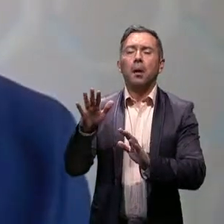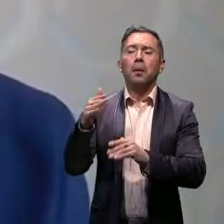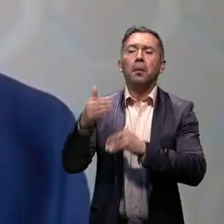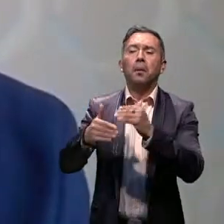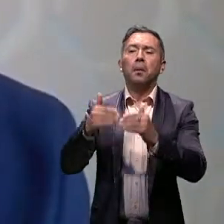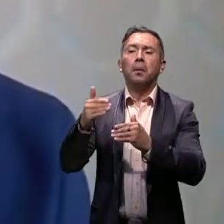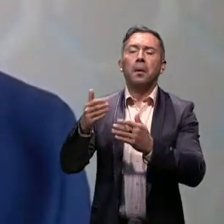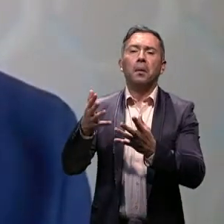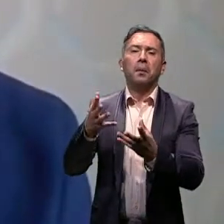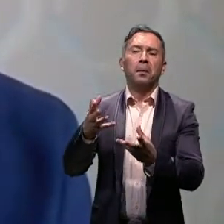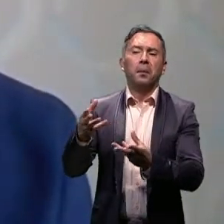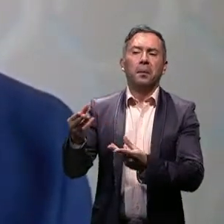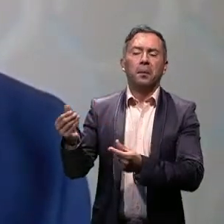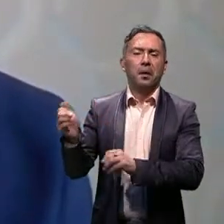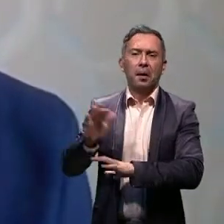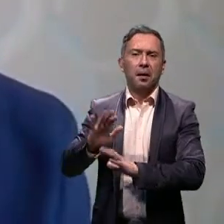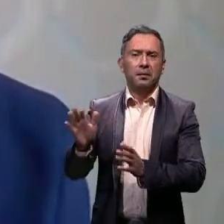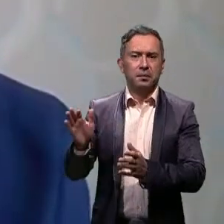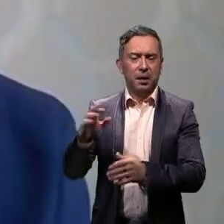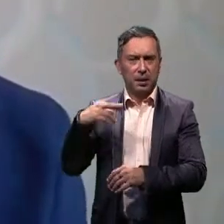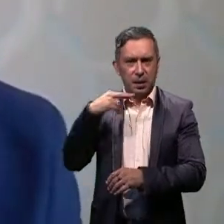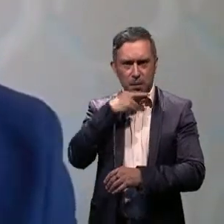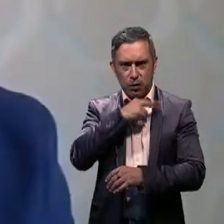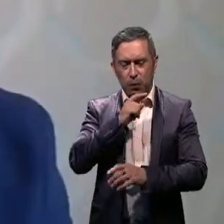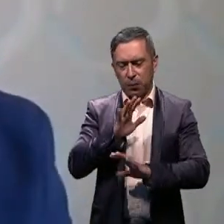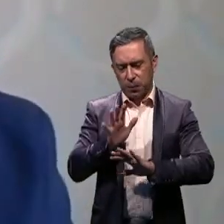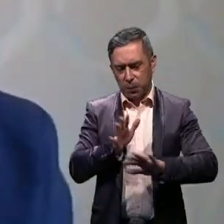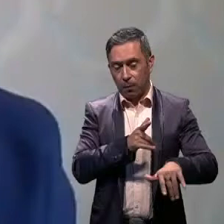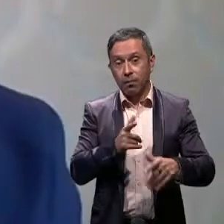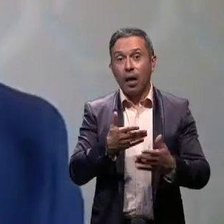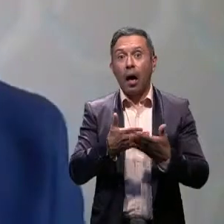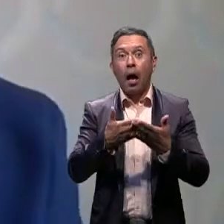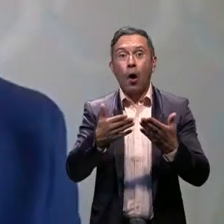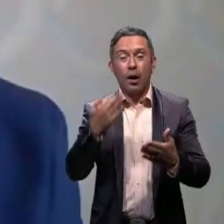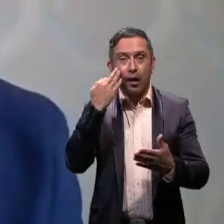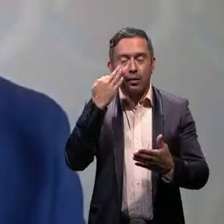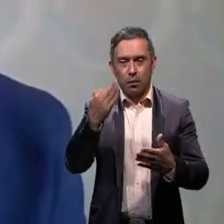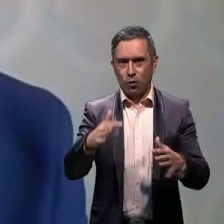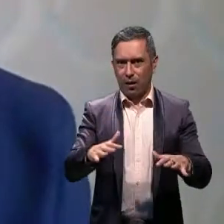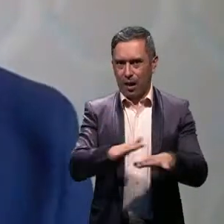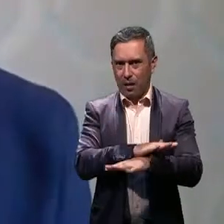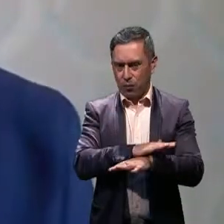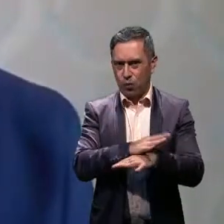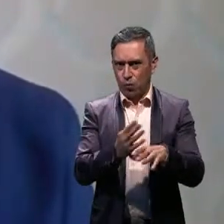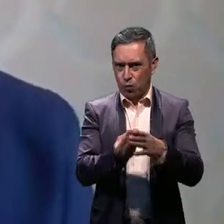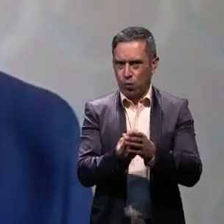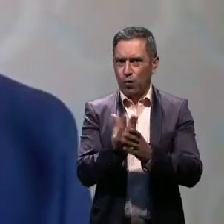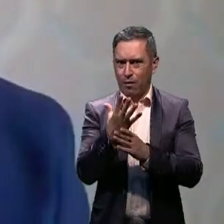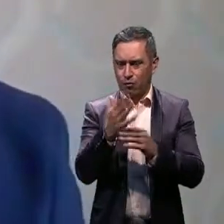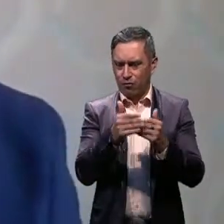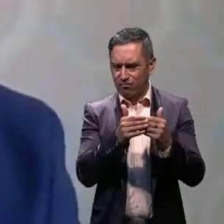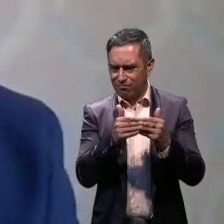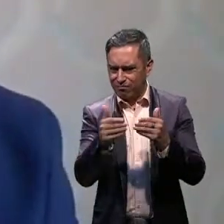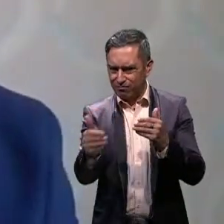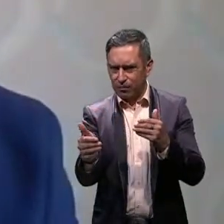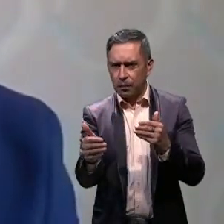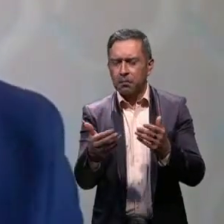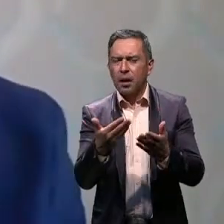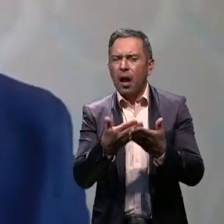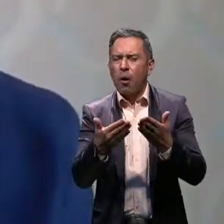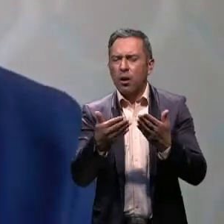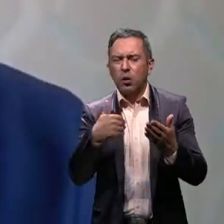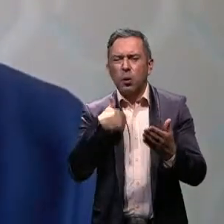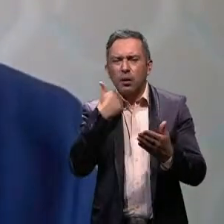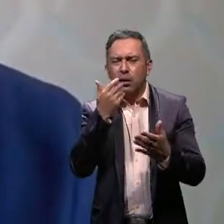reports were overcome. So We are going to try to explain some of